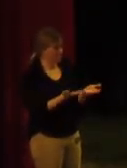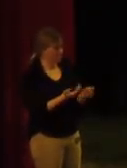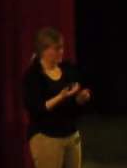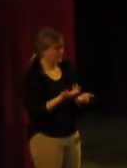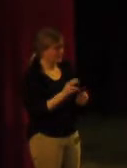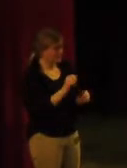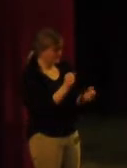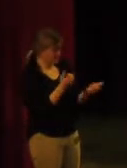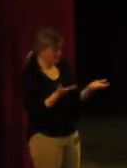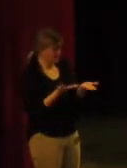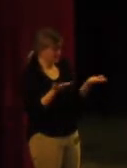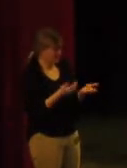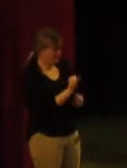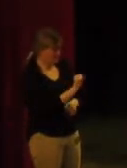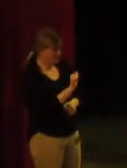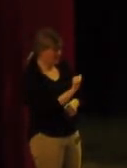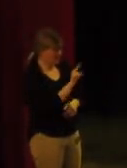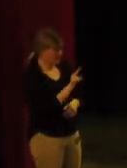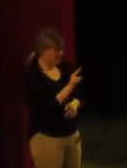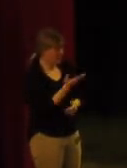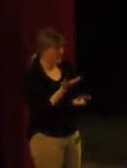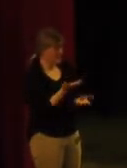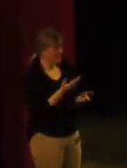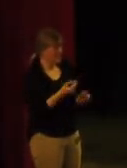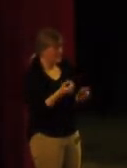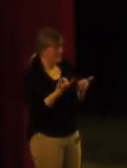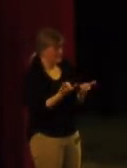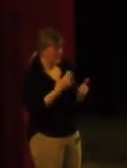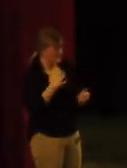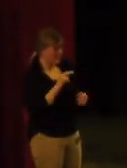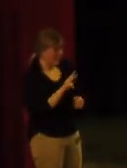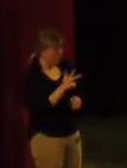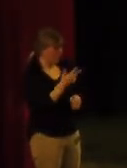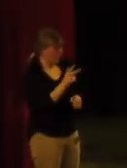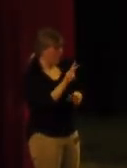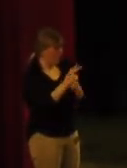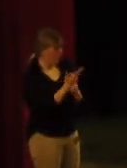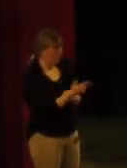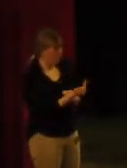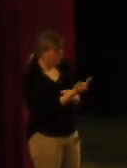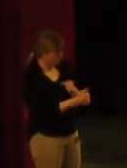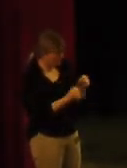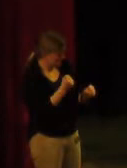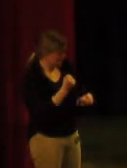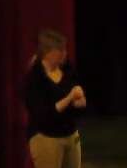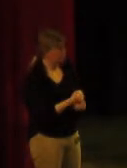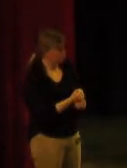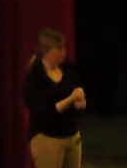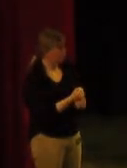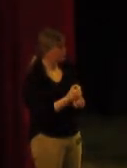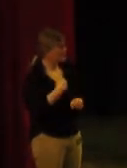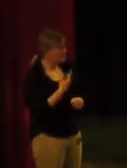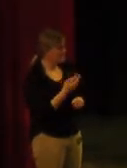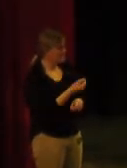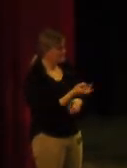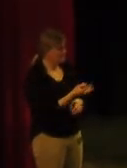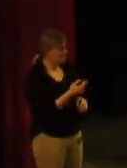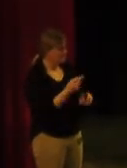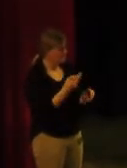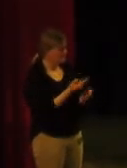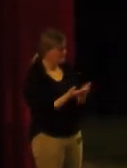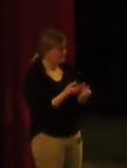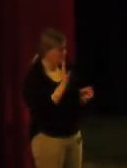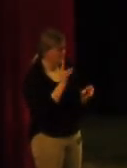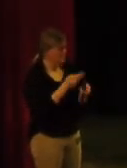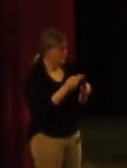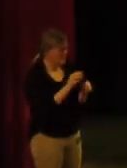my closing out my 13th year here. And a couple of things I just wanted to mention about the video we just saw. First